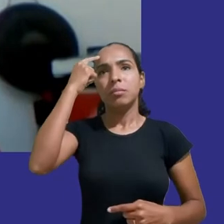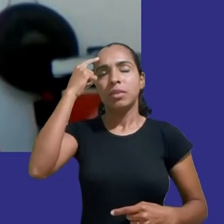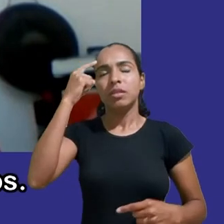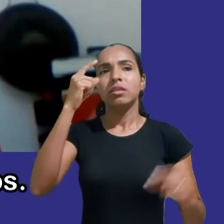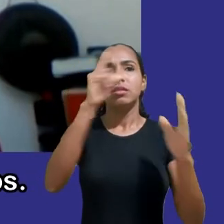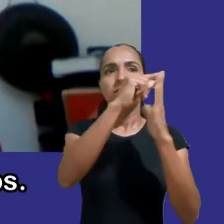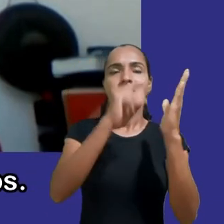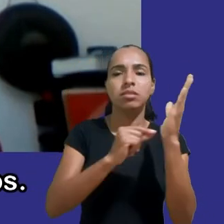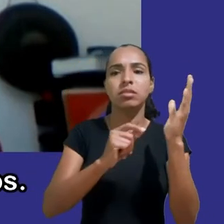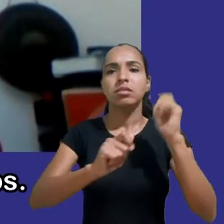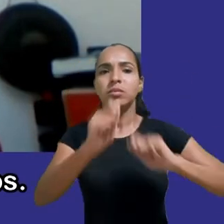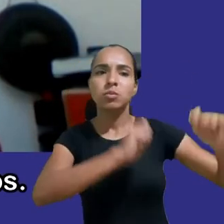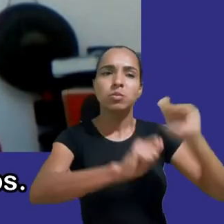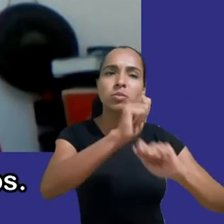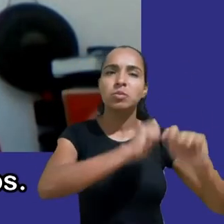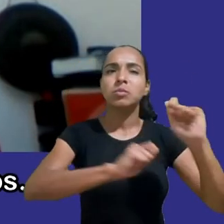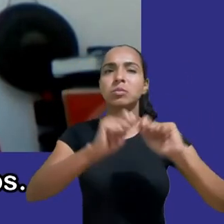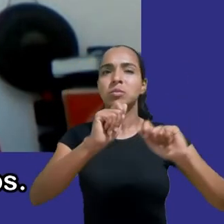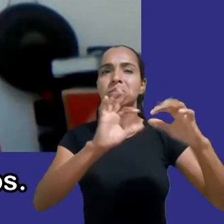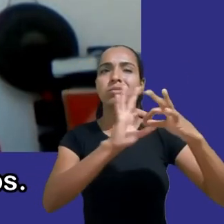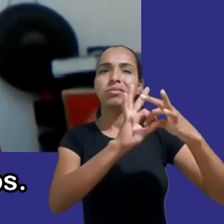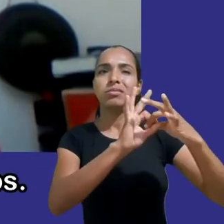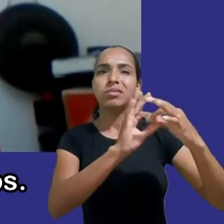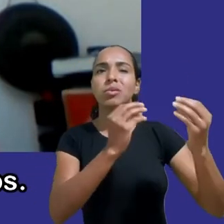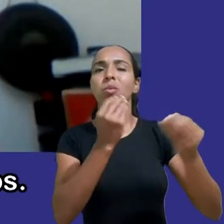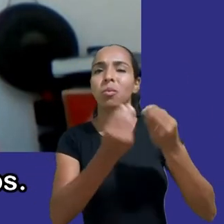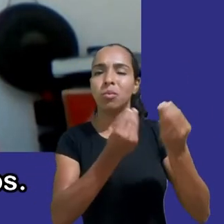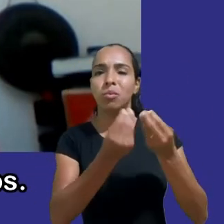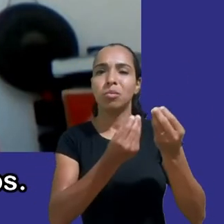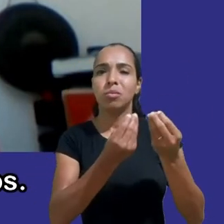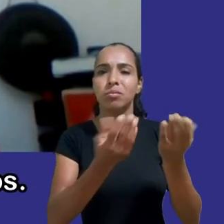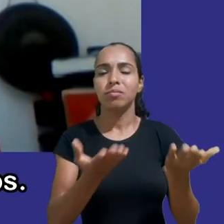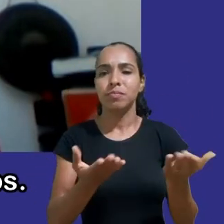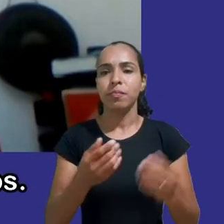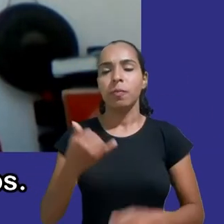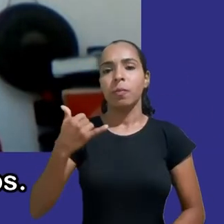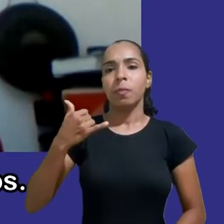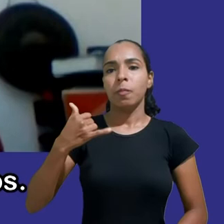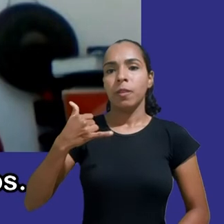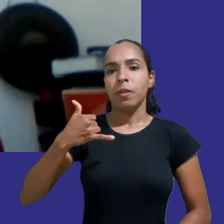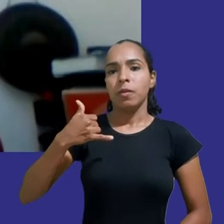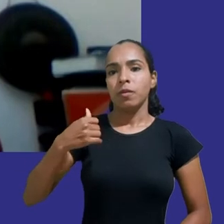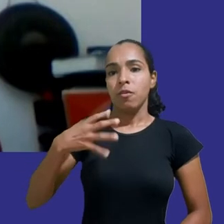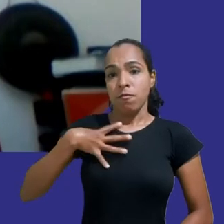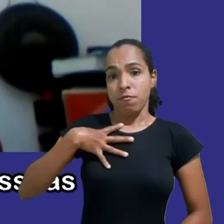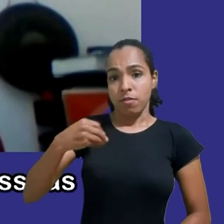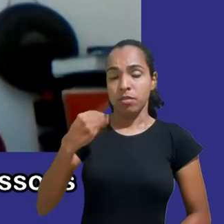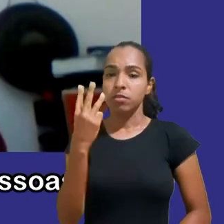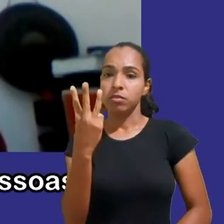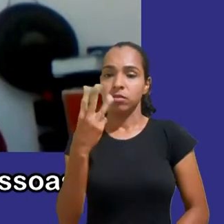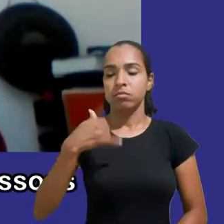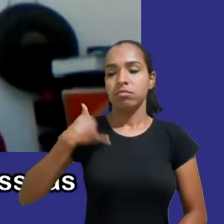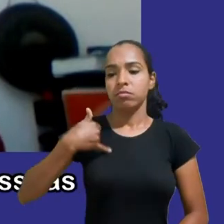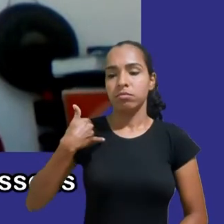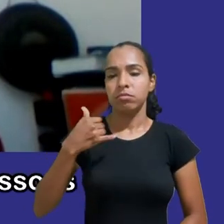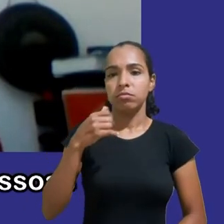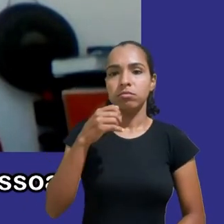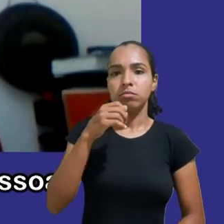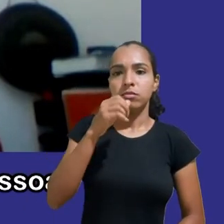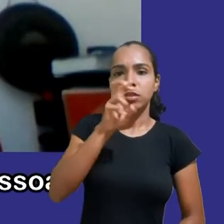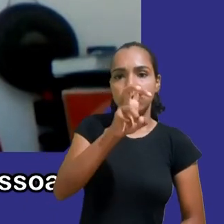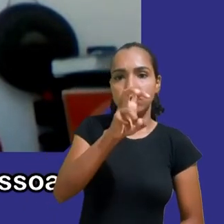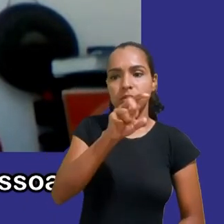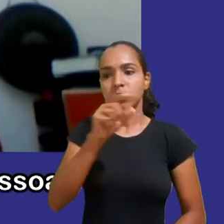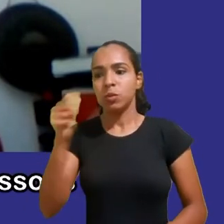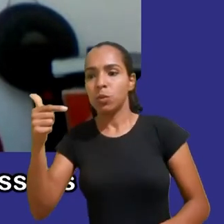and I also have three children growing up between five and 12 so a combination